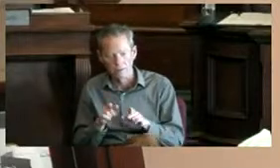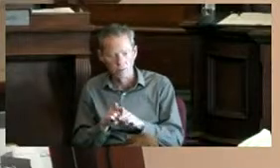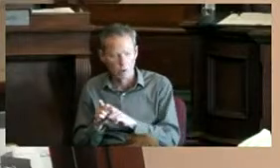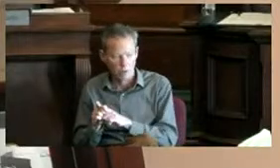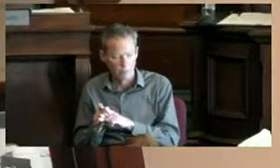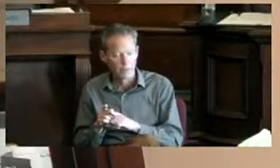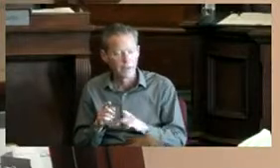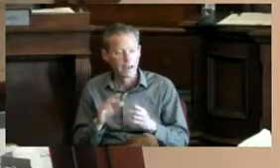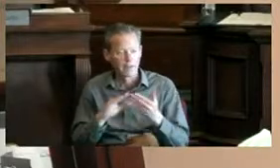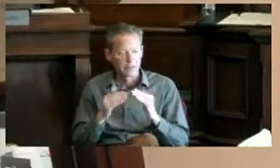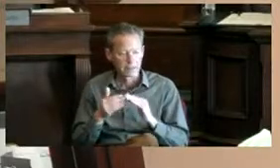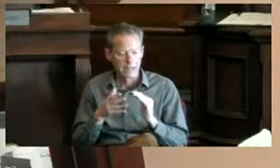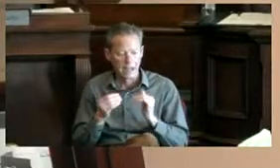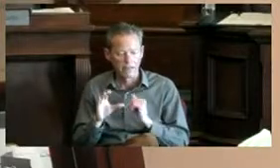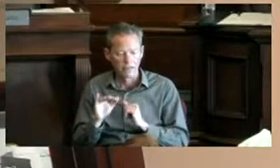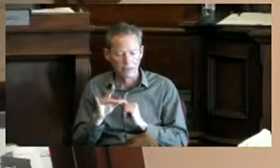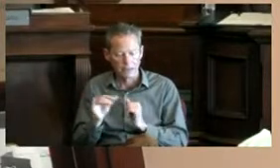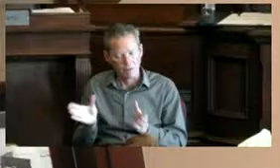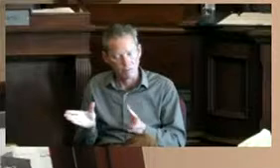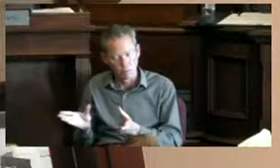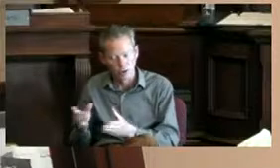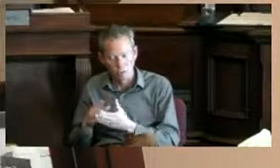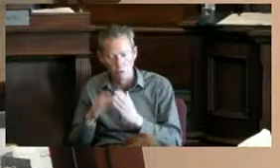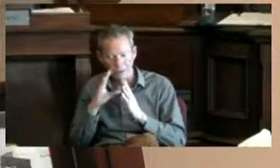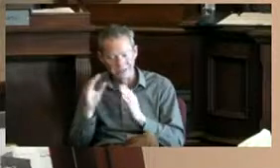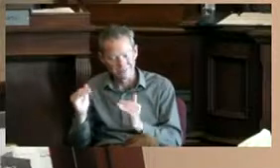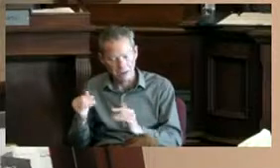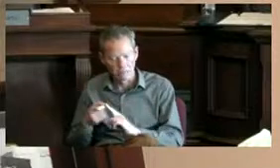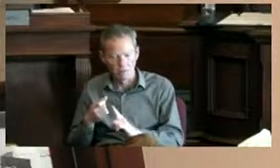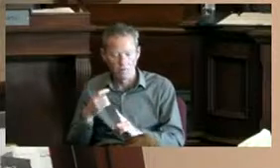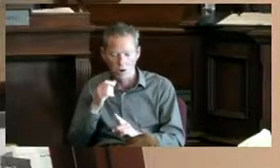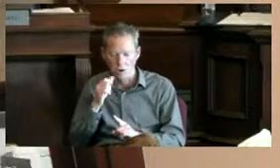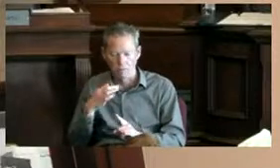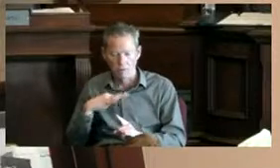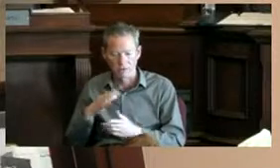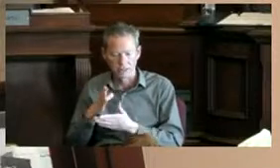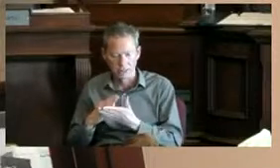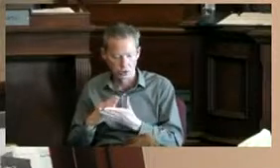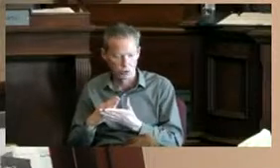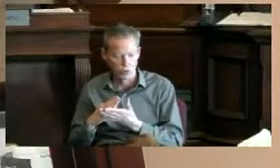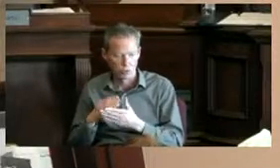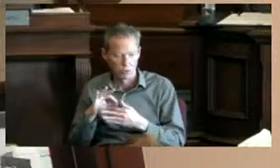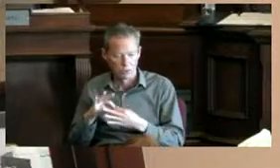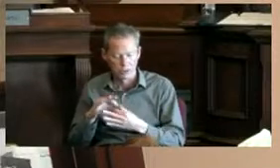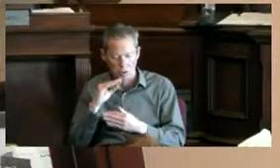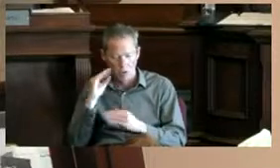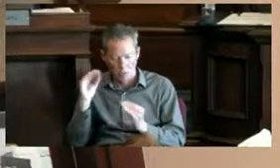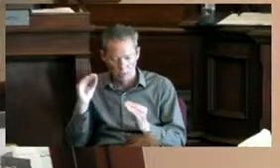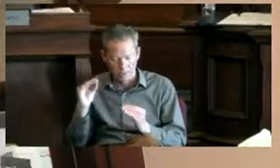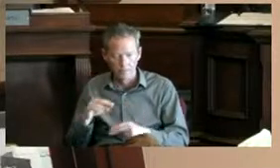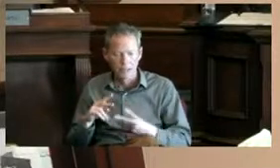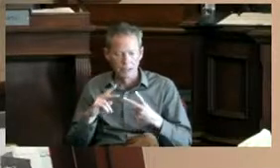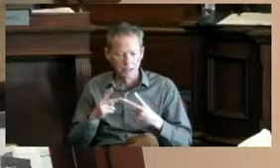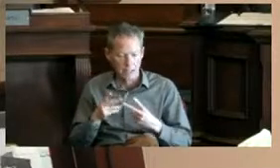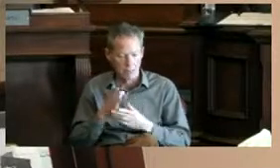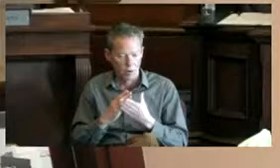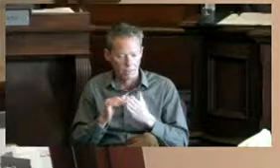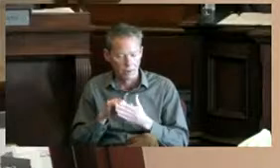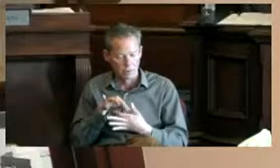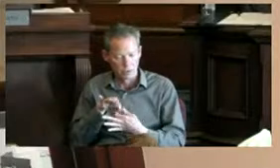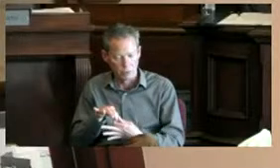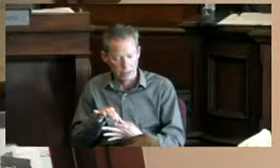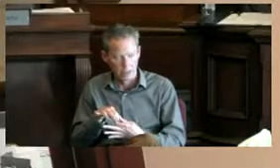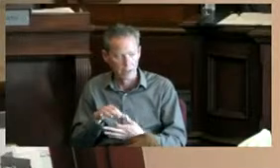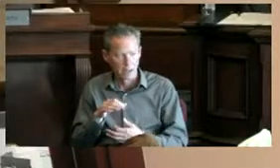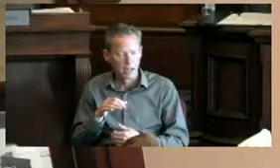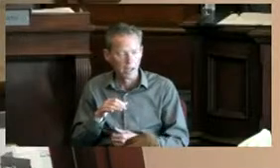well, and the city and the county pushing on what we expect out of our nonprofit sector in this space. And the second part of that, which is related, is